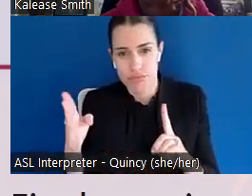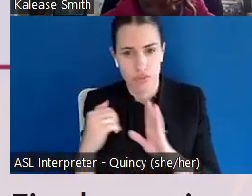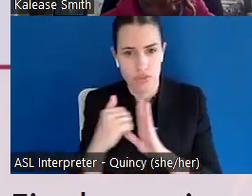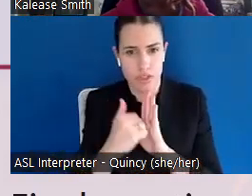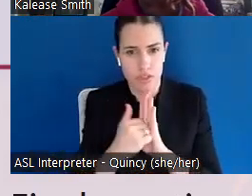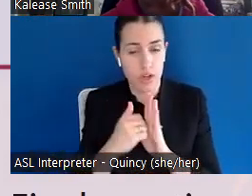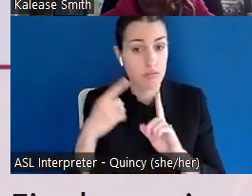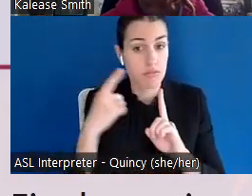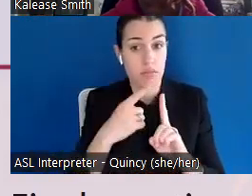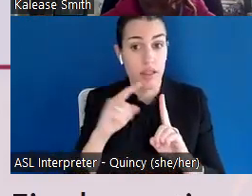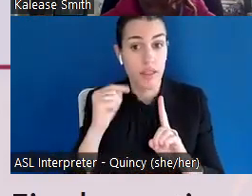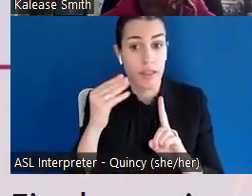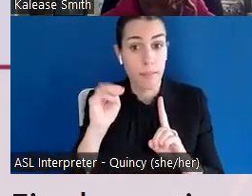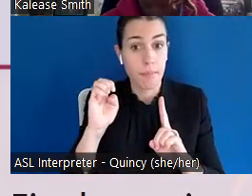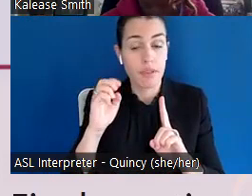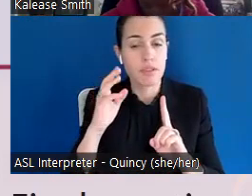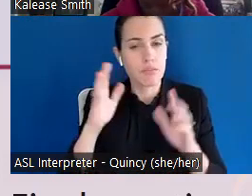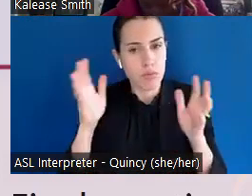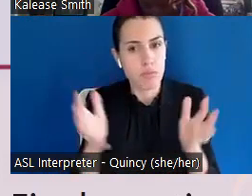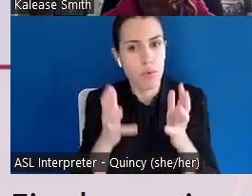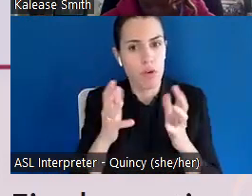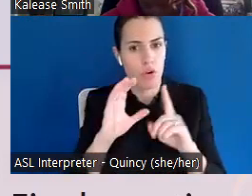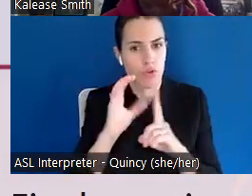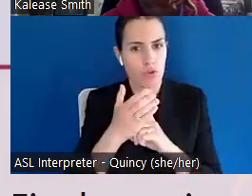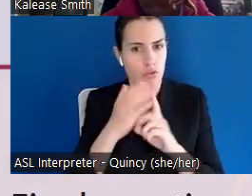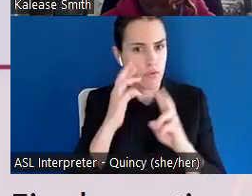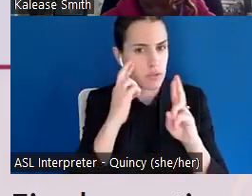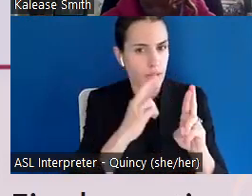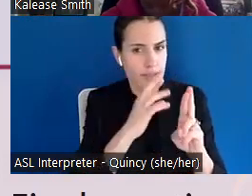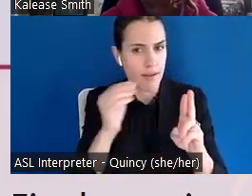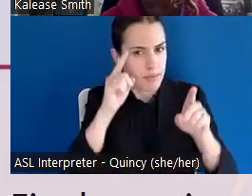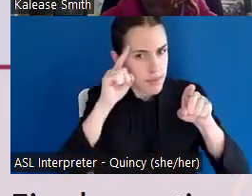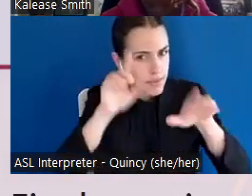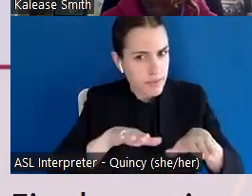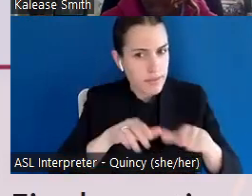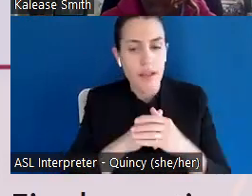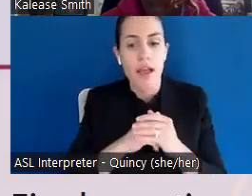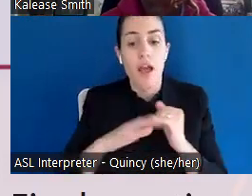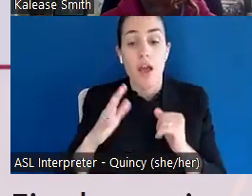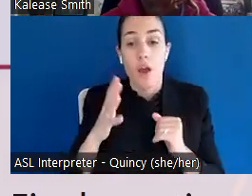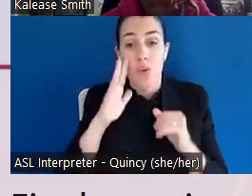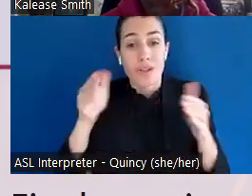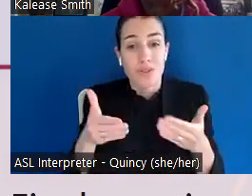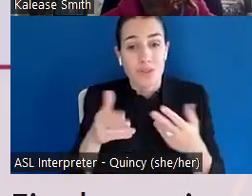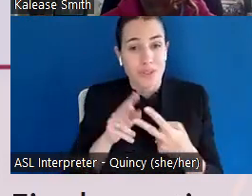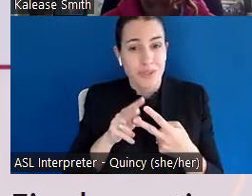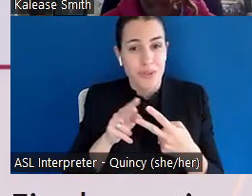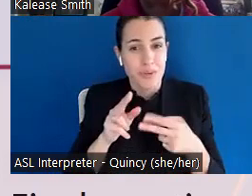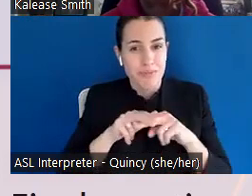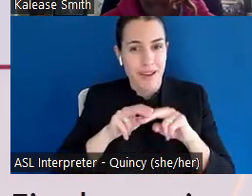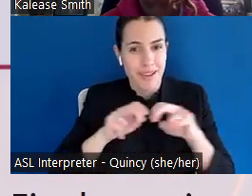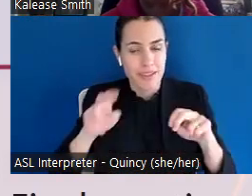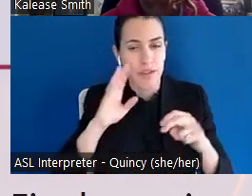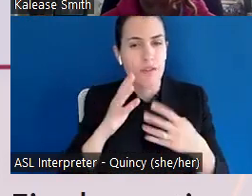promoting a culture of respect and consent. So as you see, we're going to start by introducing our panelists and then get into the four themes, which are how